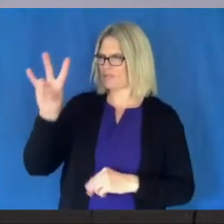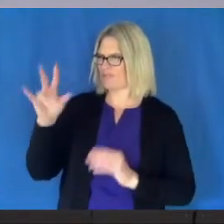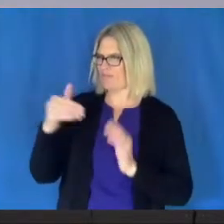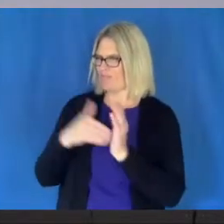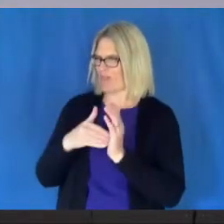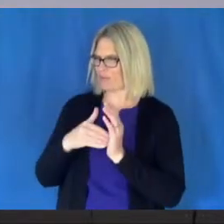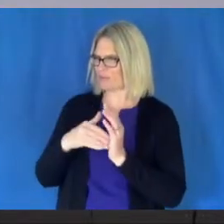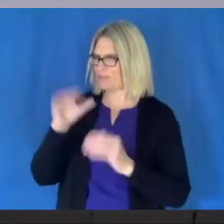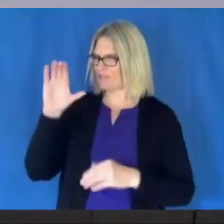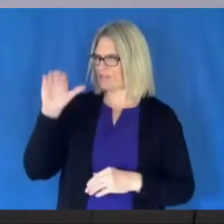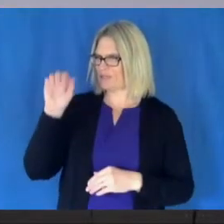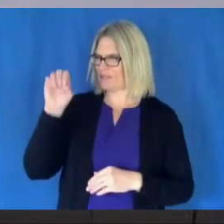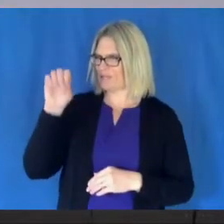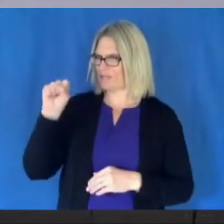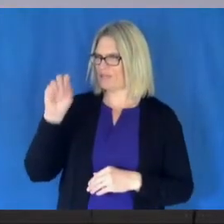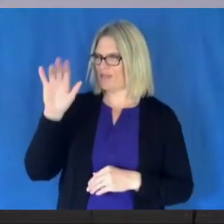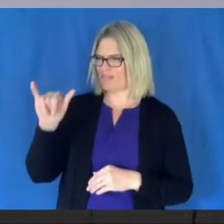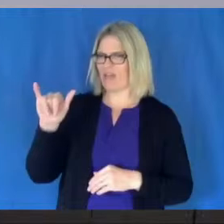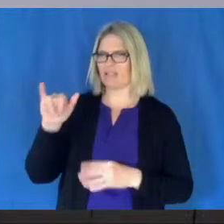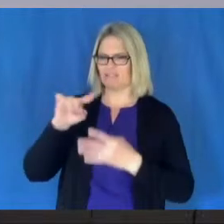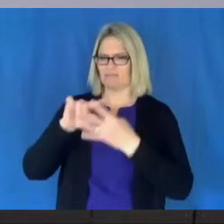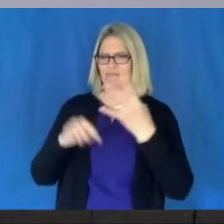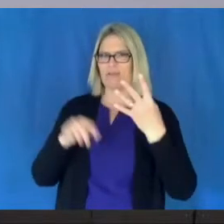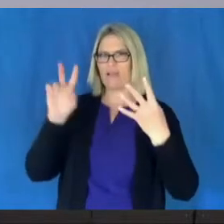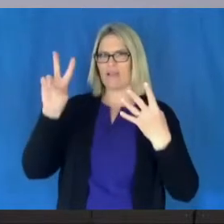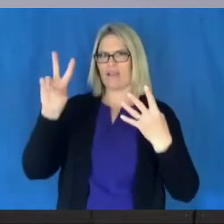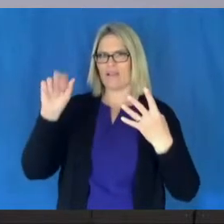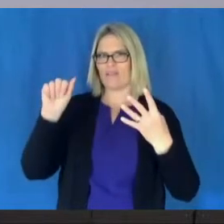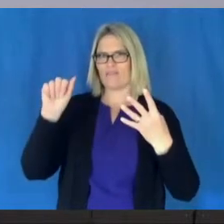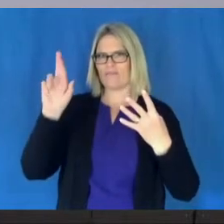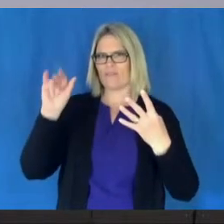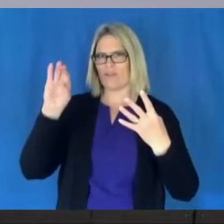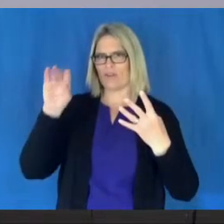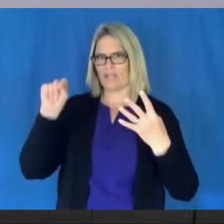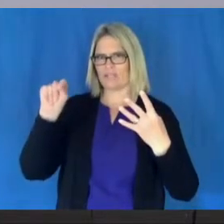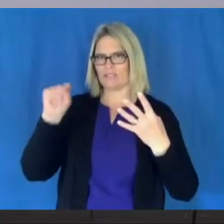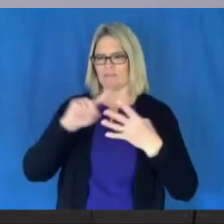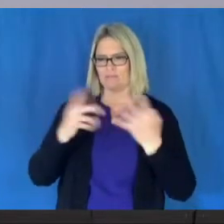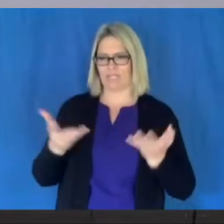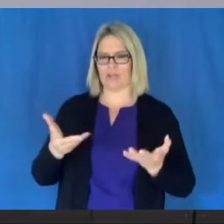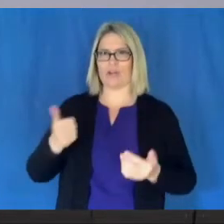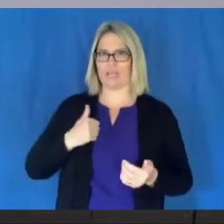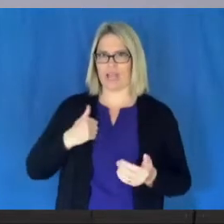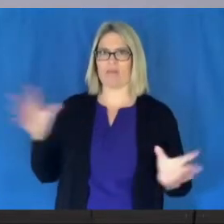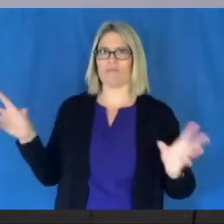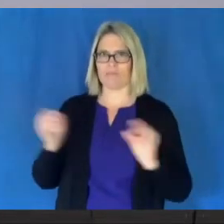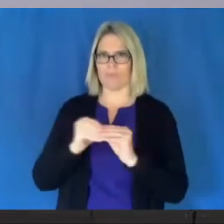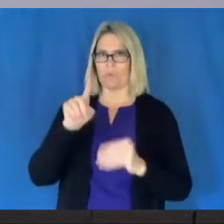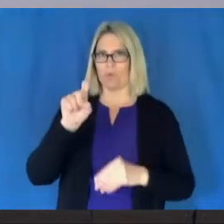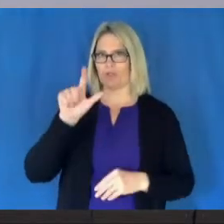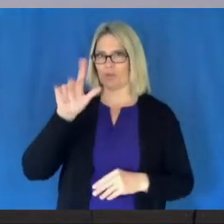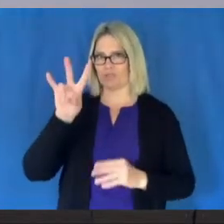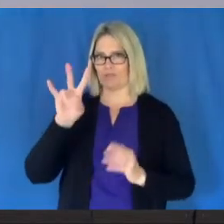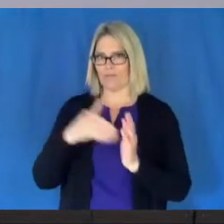127,000 cases of the variants of concern reported in Canada, and the